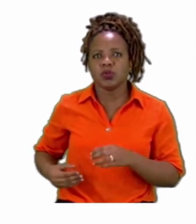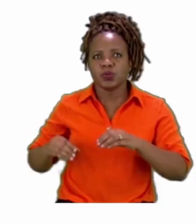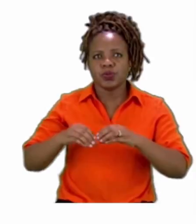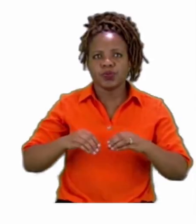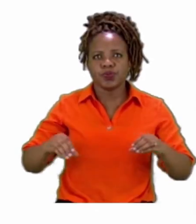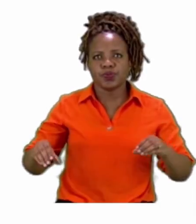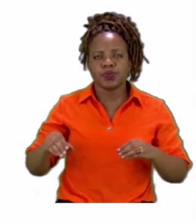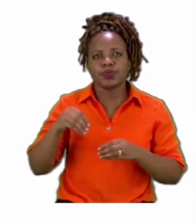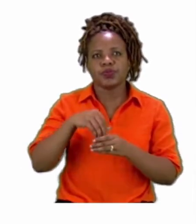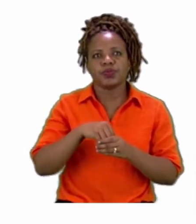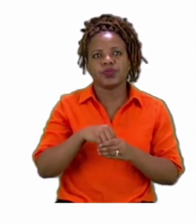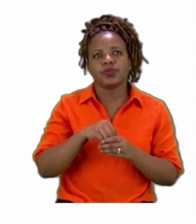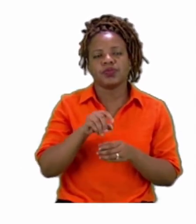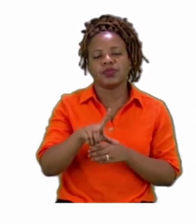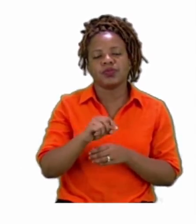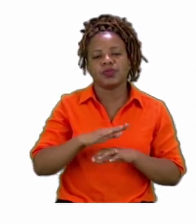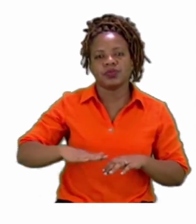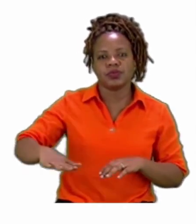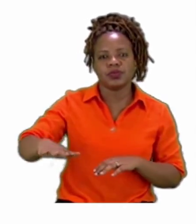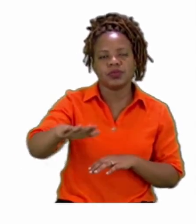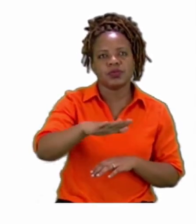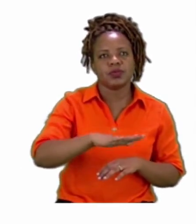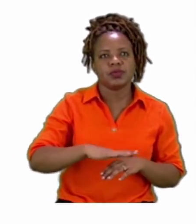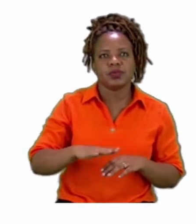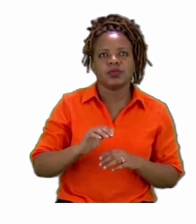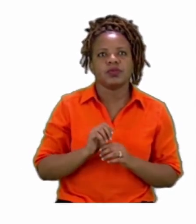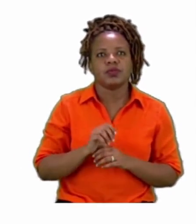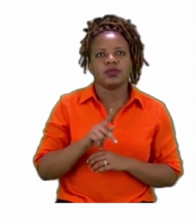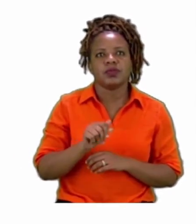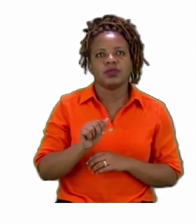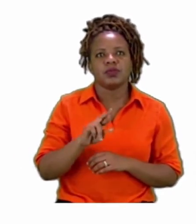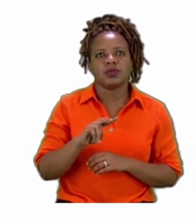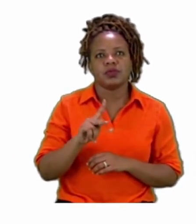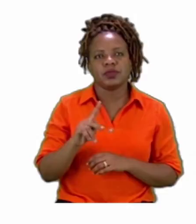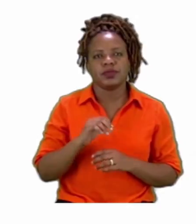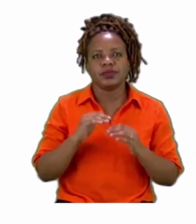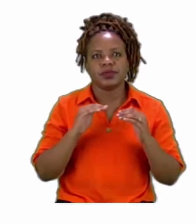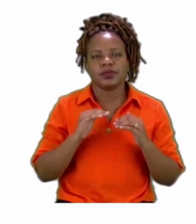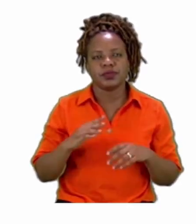The next one says, he walked down the street.